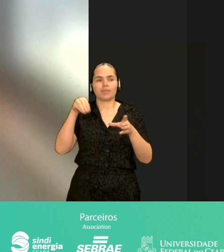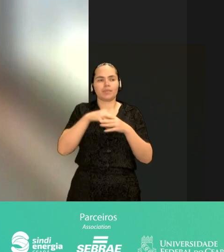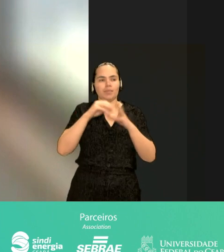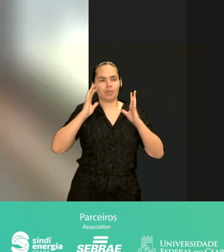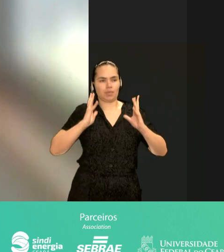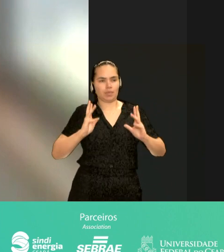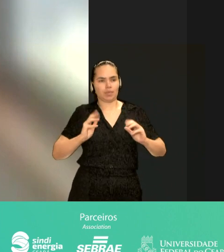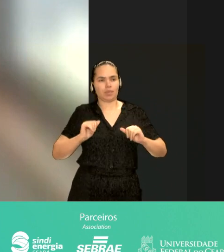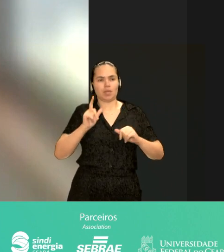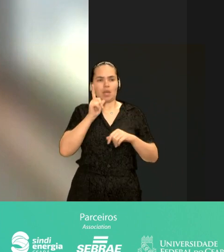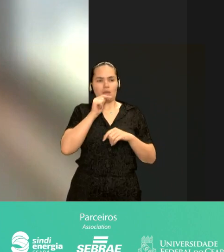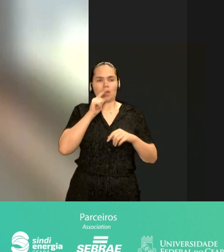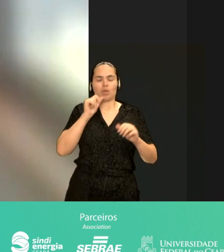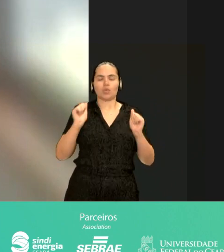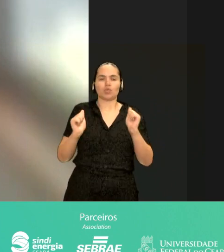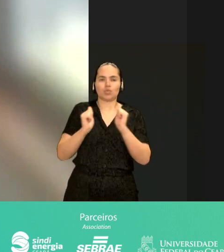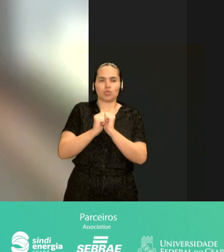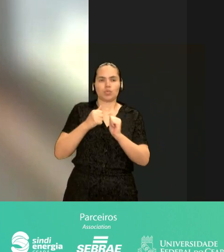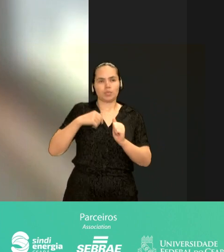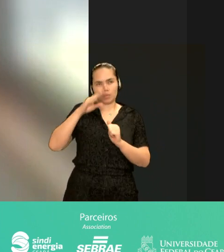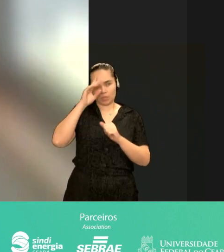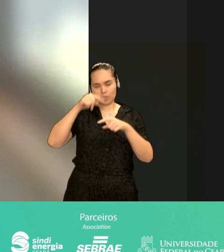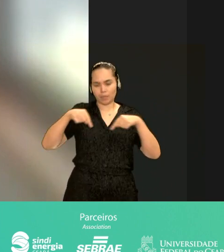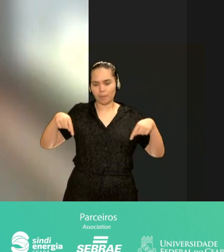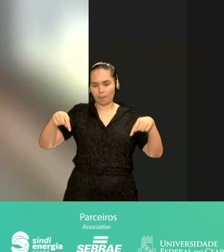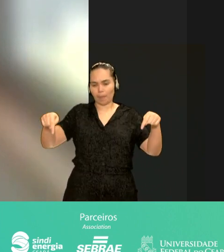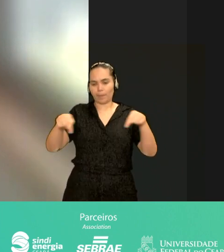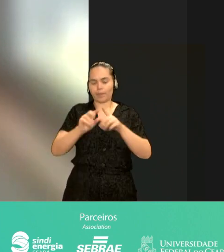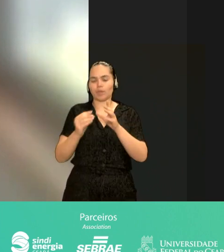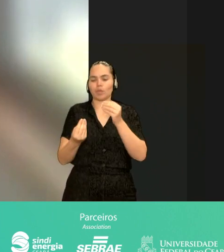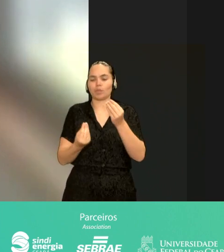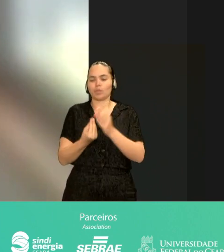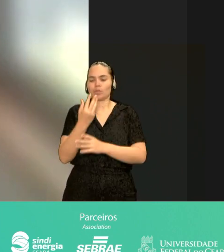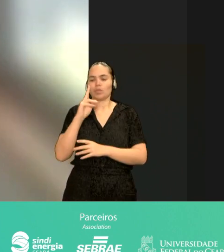hydrogen plant. So I would say that we need to assess